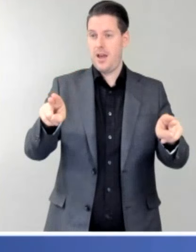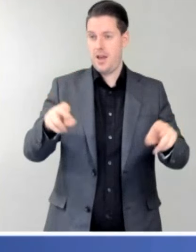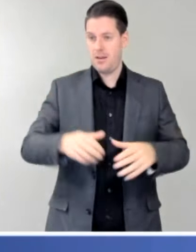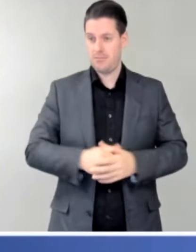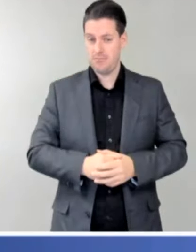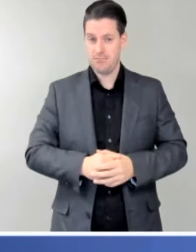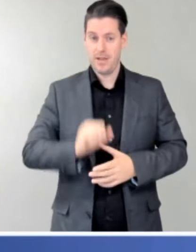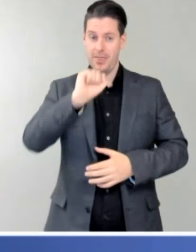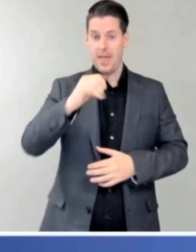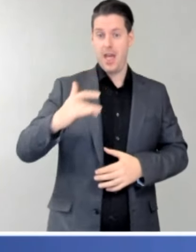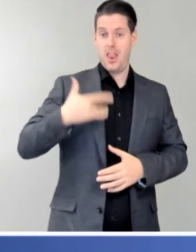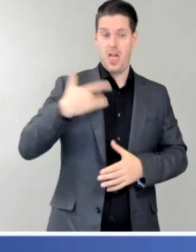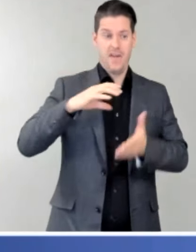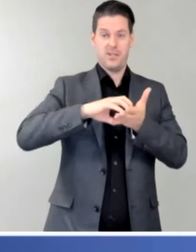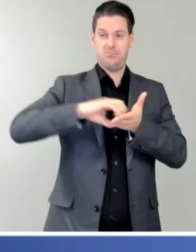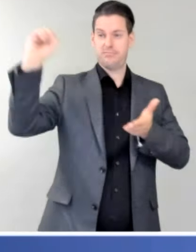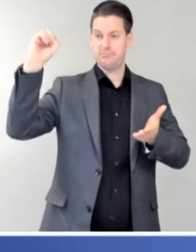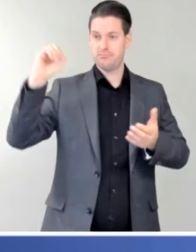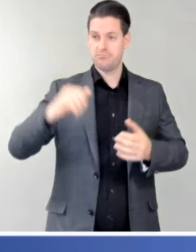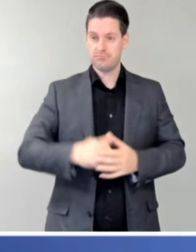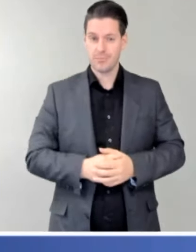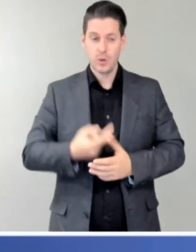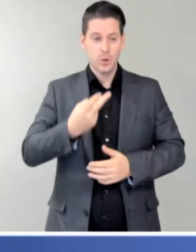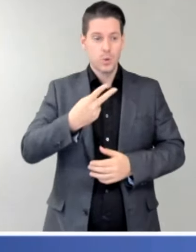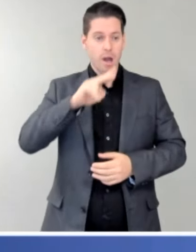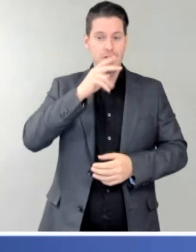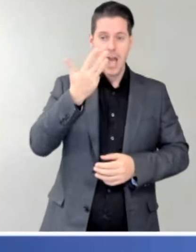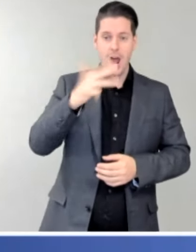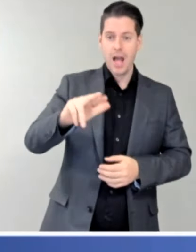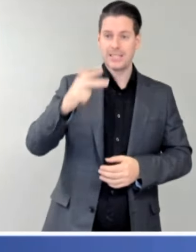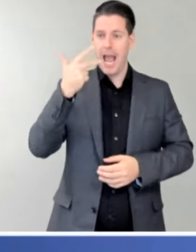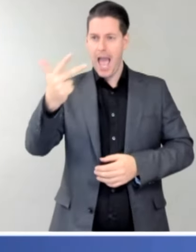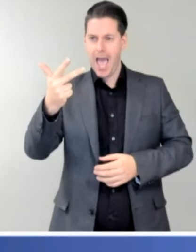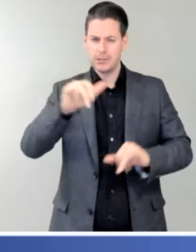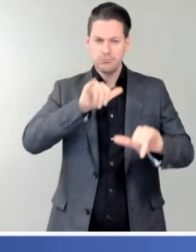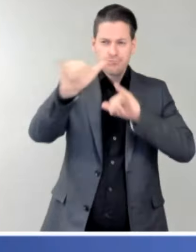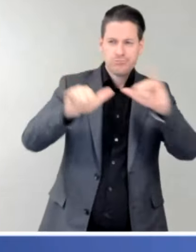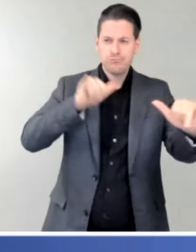298 voyages ended, yet forever incomplete.